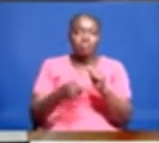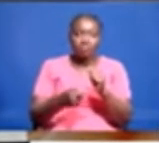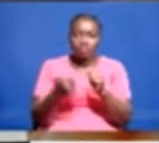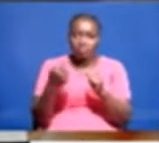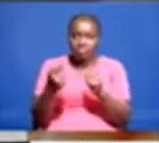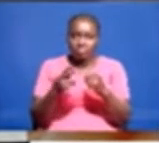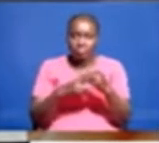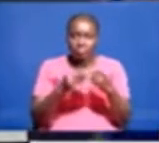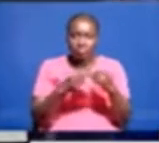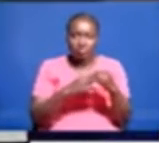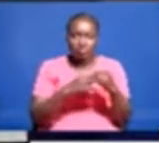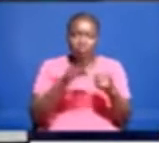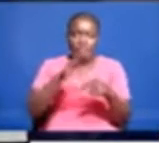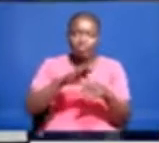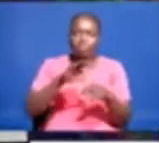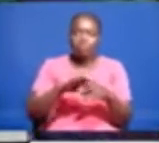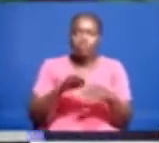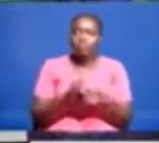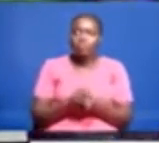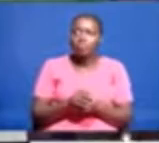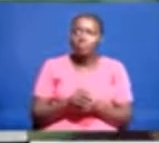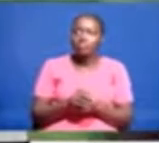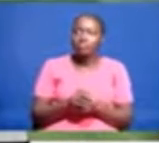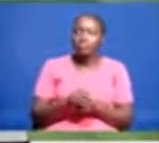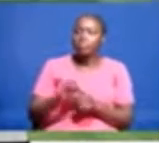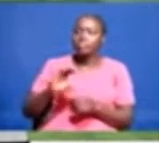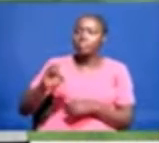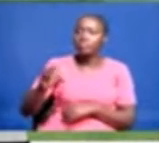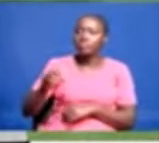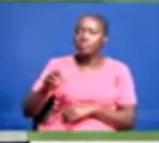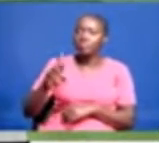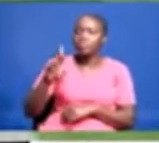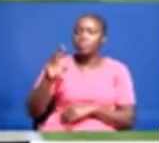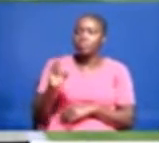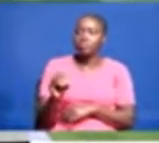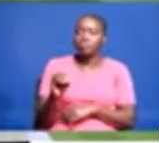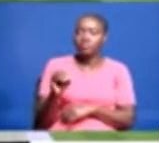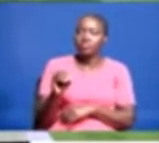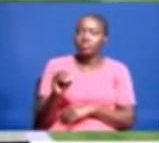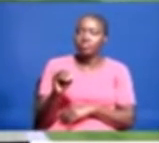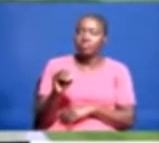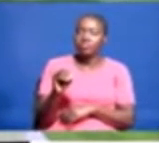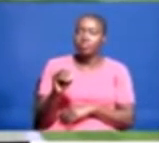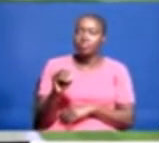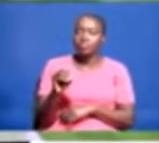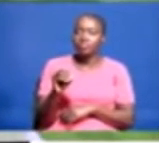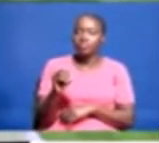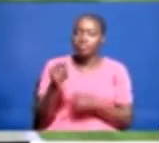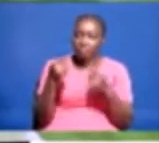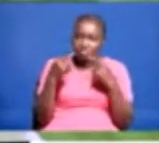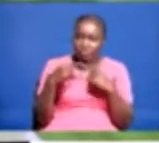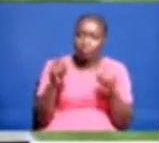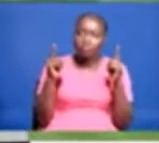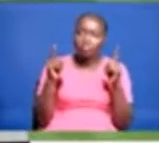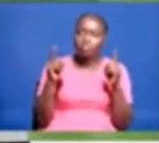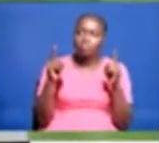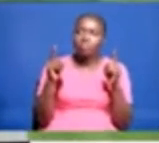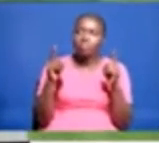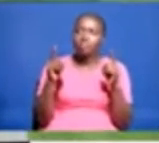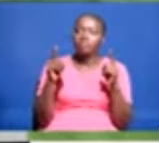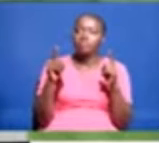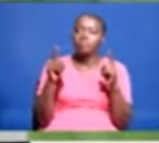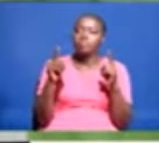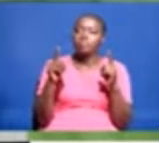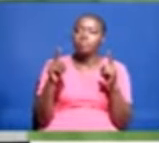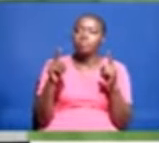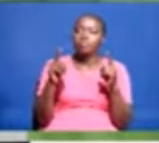10,178 votes. I, the constituency returning officer, hereby declare